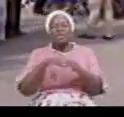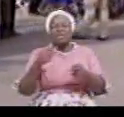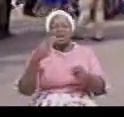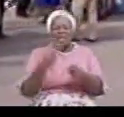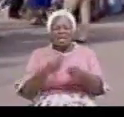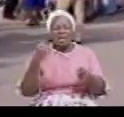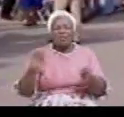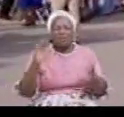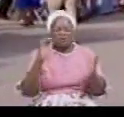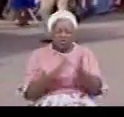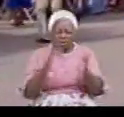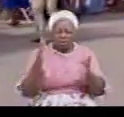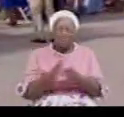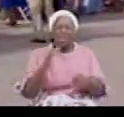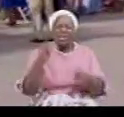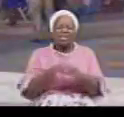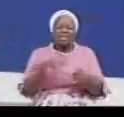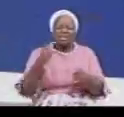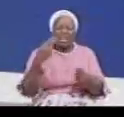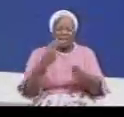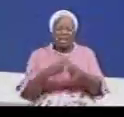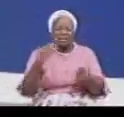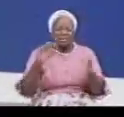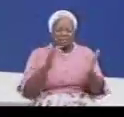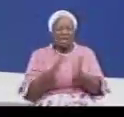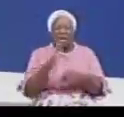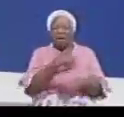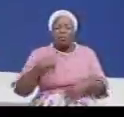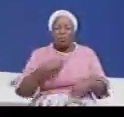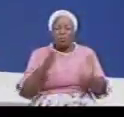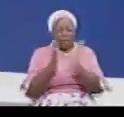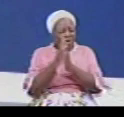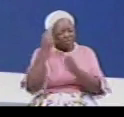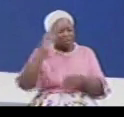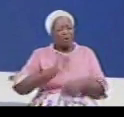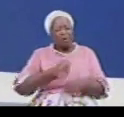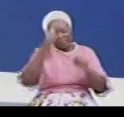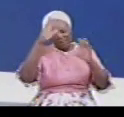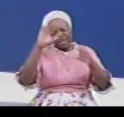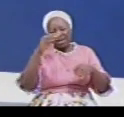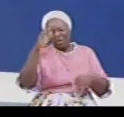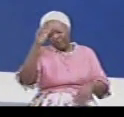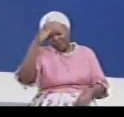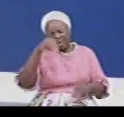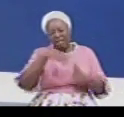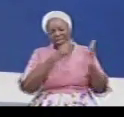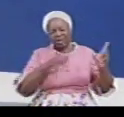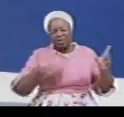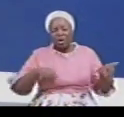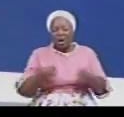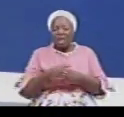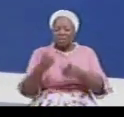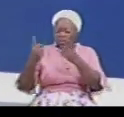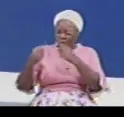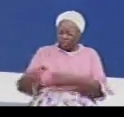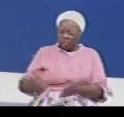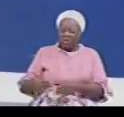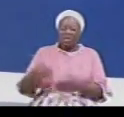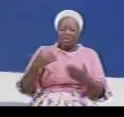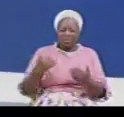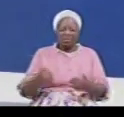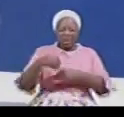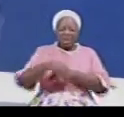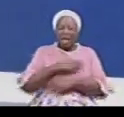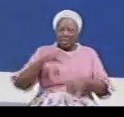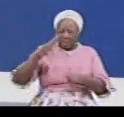In the name of Jesus. And we pray for our Father in the Lord. As he sits here tonight. As he stands here